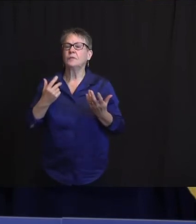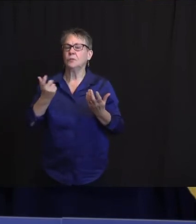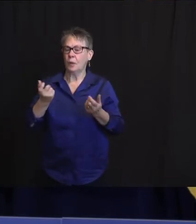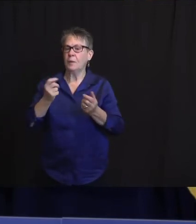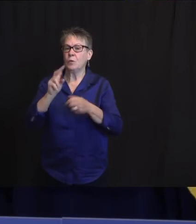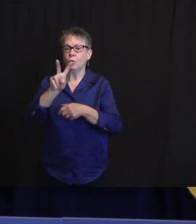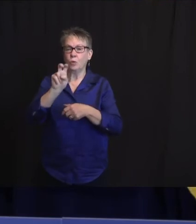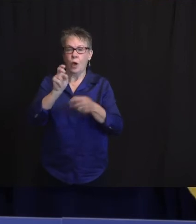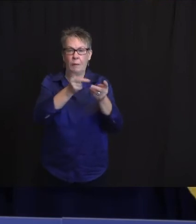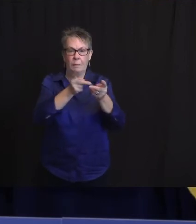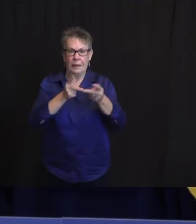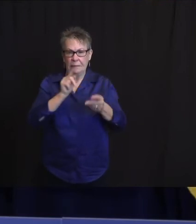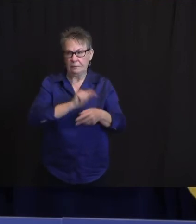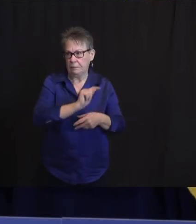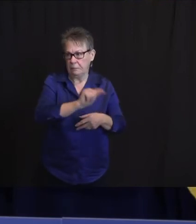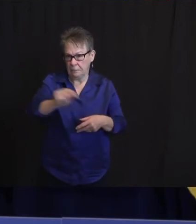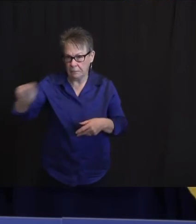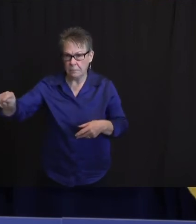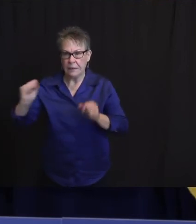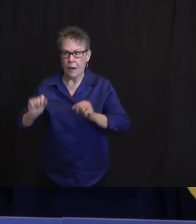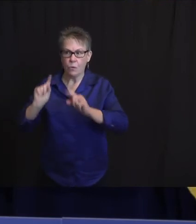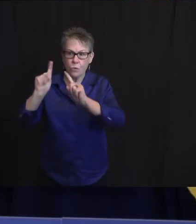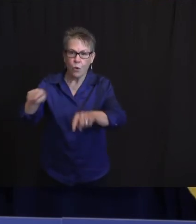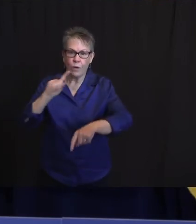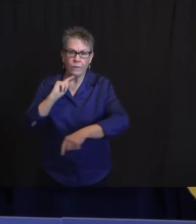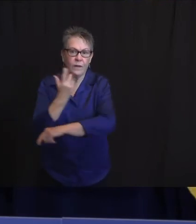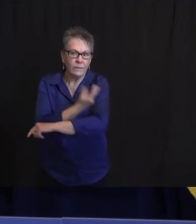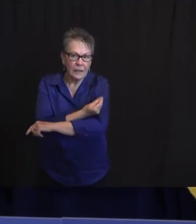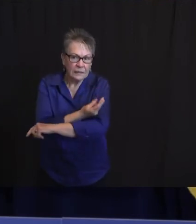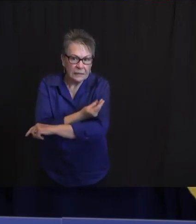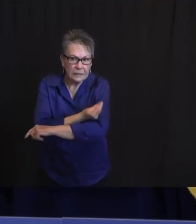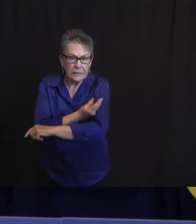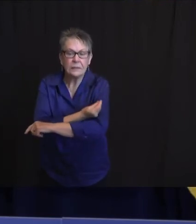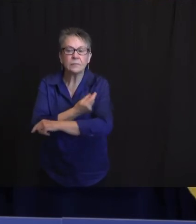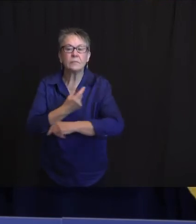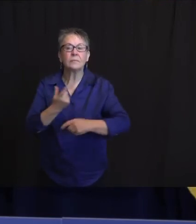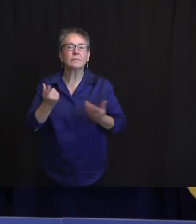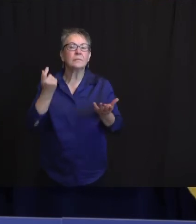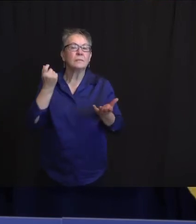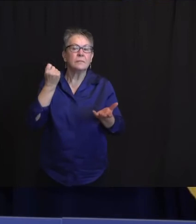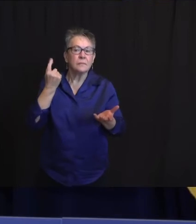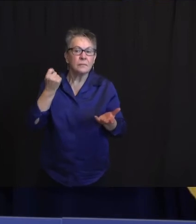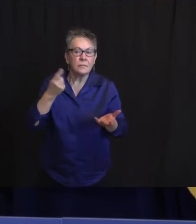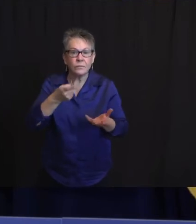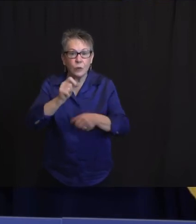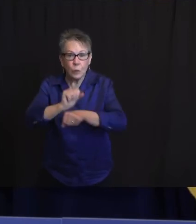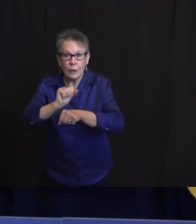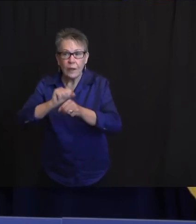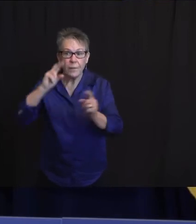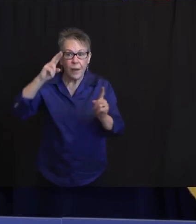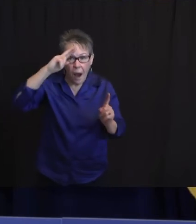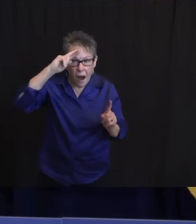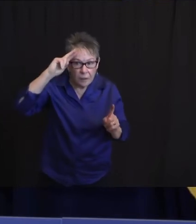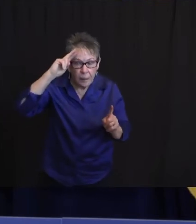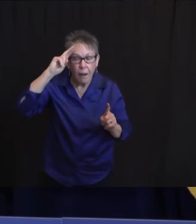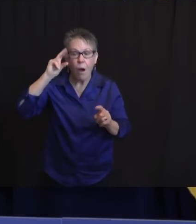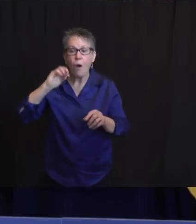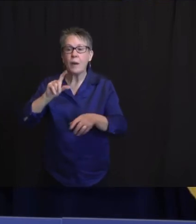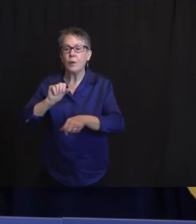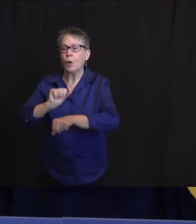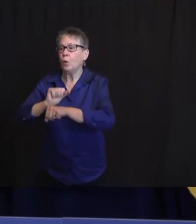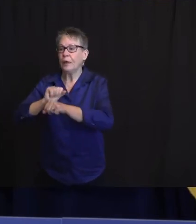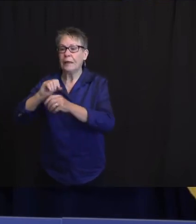This includes all individuals, whether you work in a facility or in the community. You may work at a dentist's office,